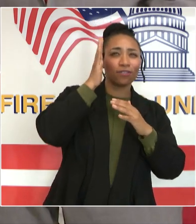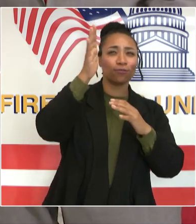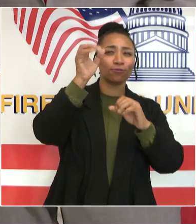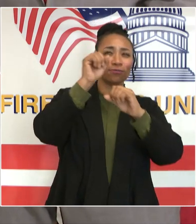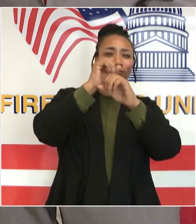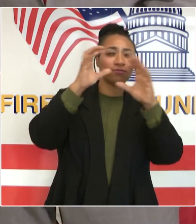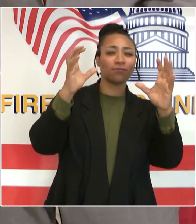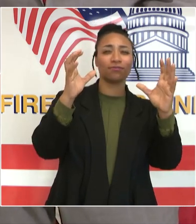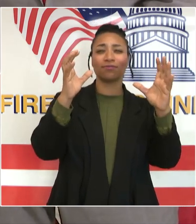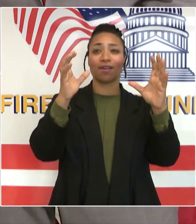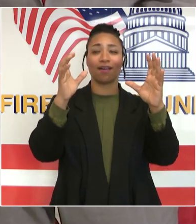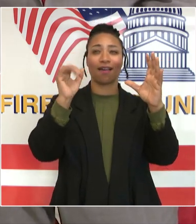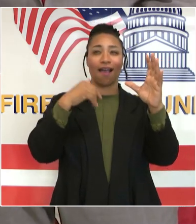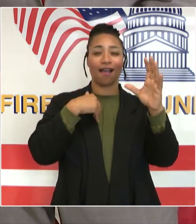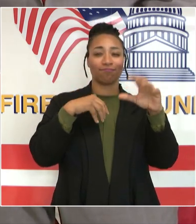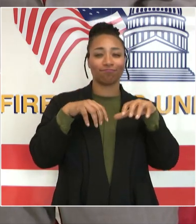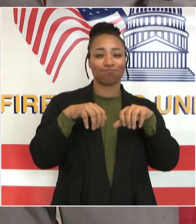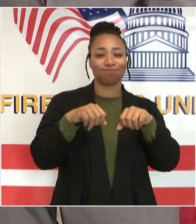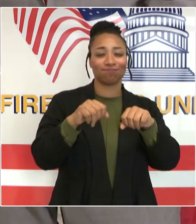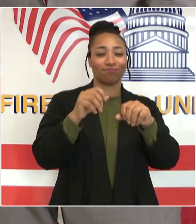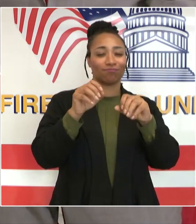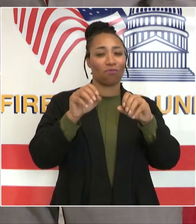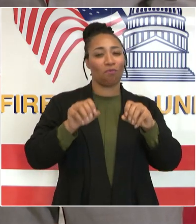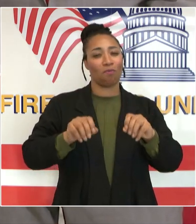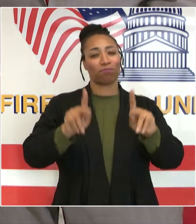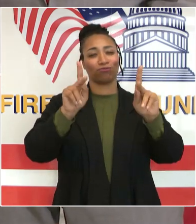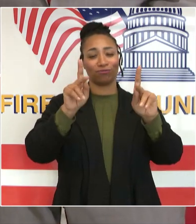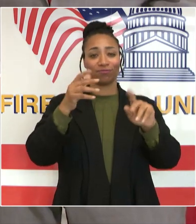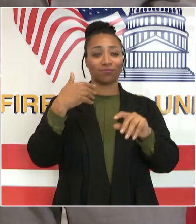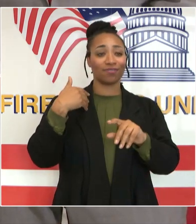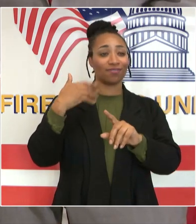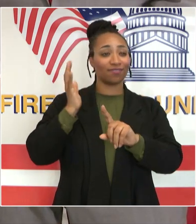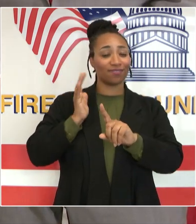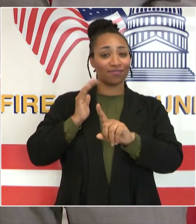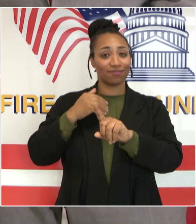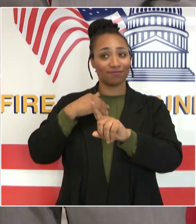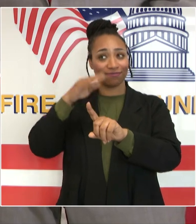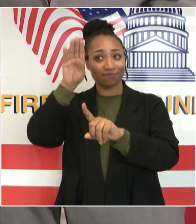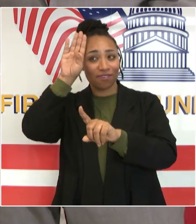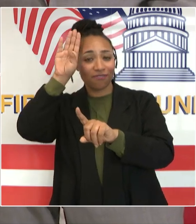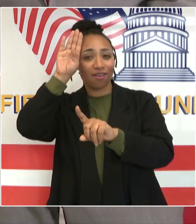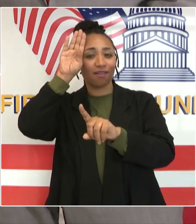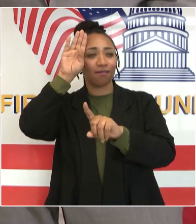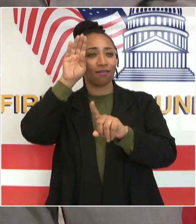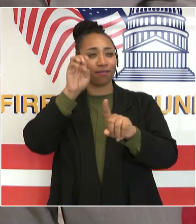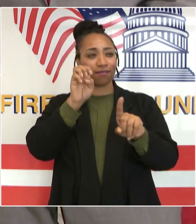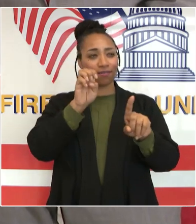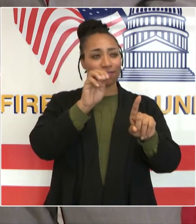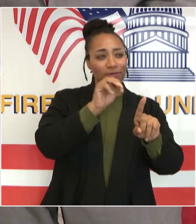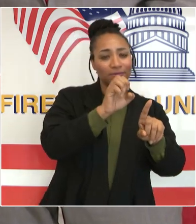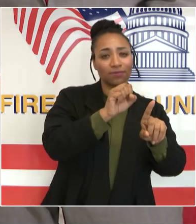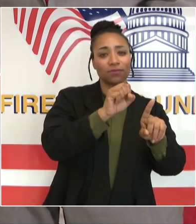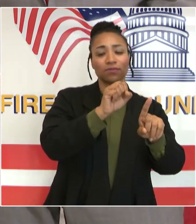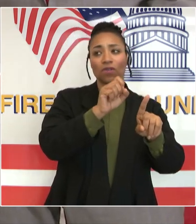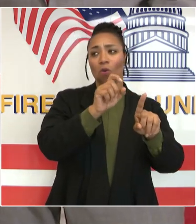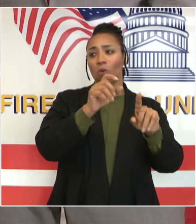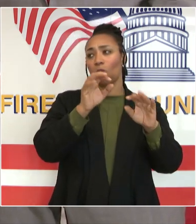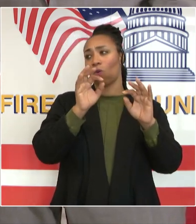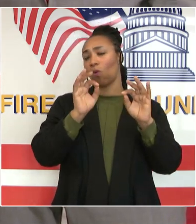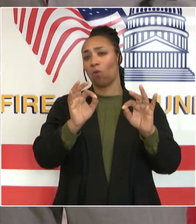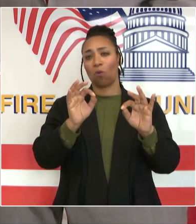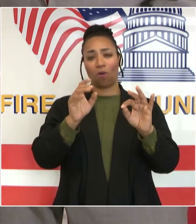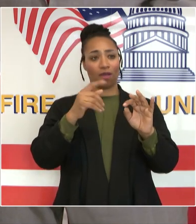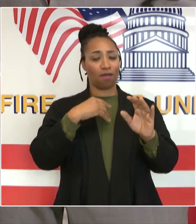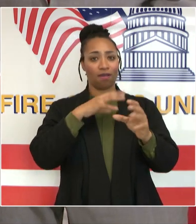becoming a firefighter and EMT was one of the most impactful ways to do that. Joining the cadet program was the